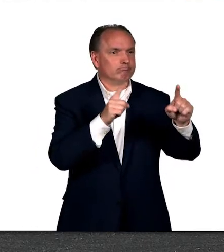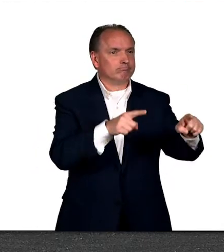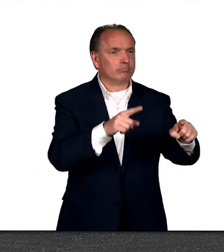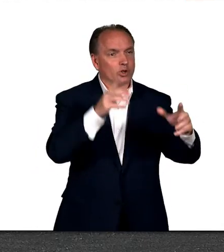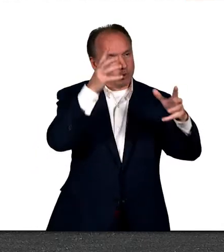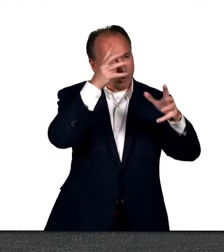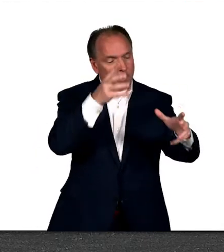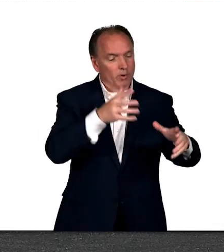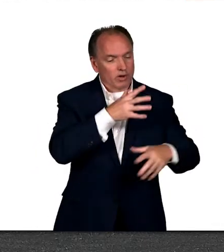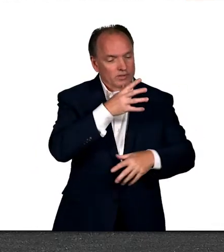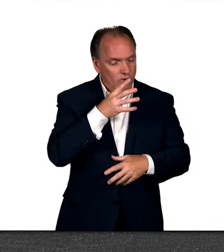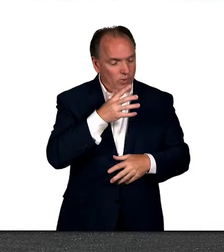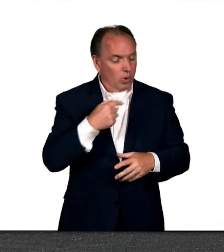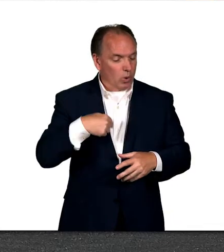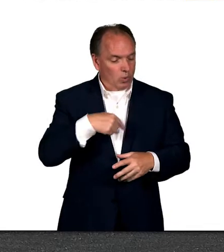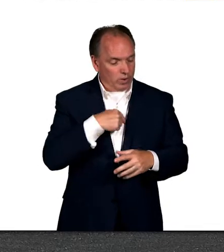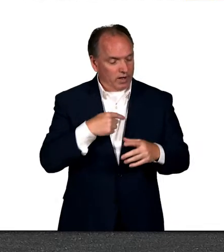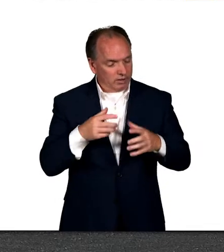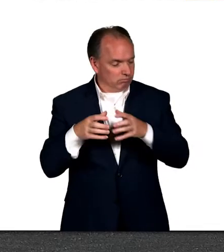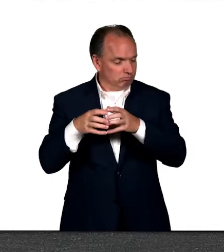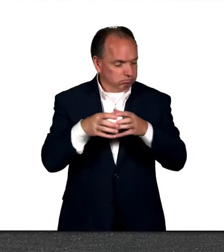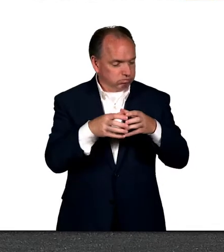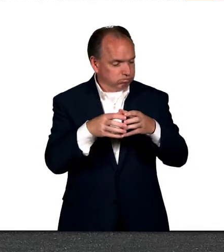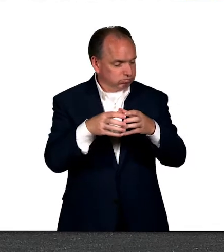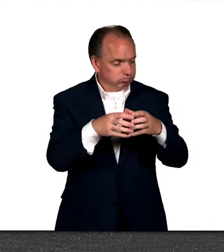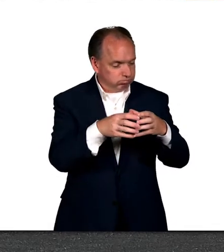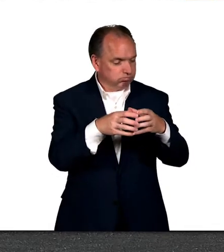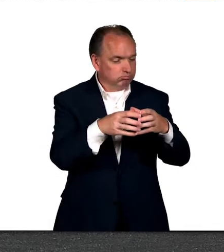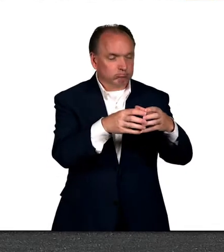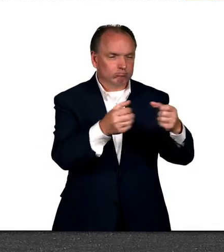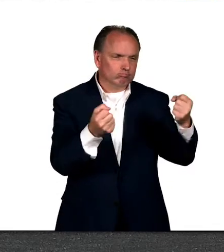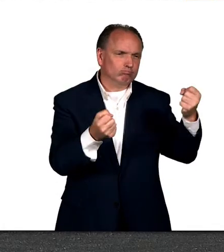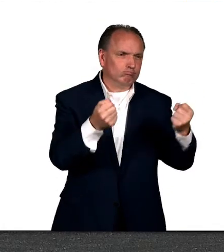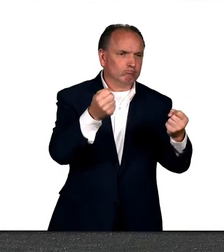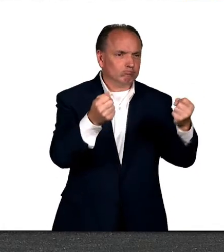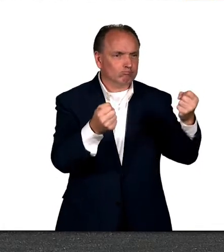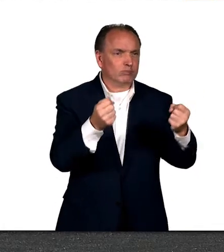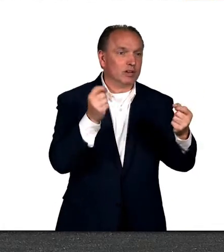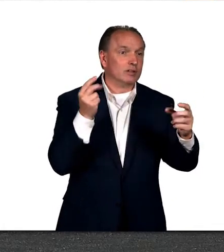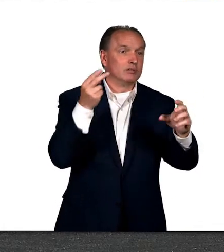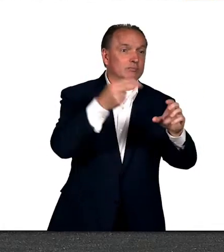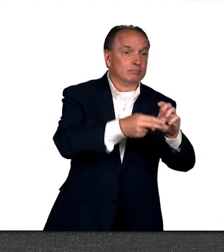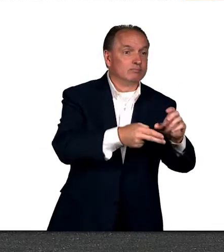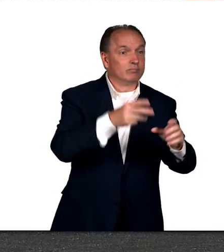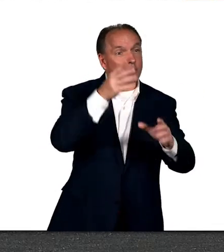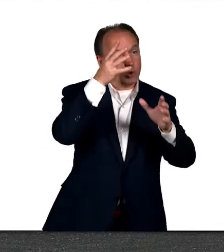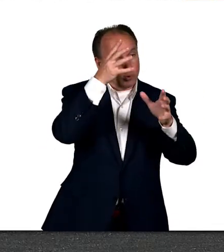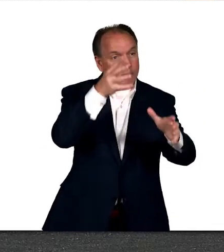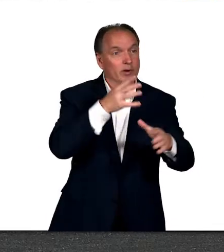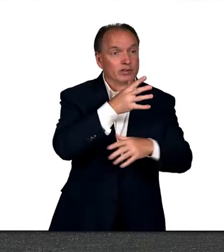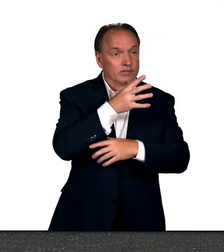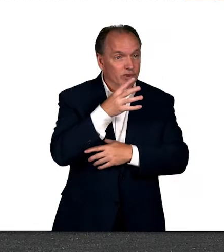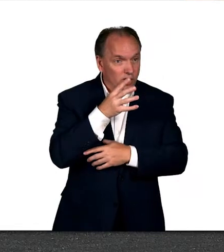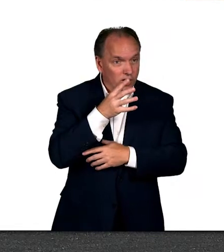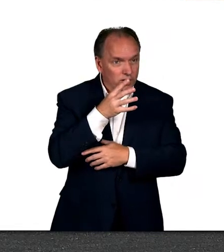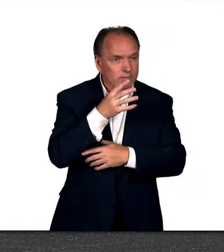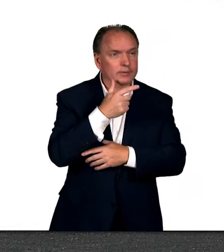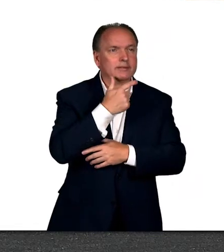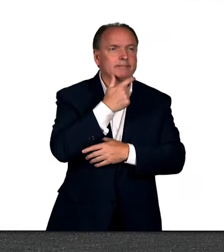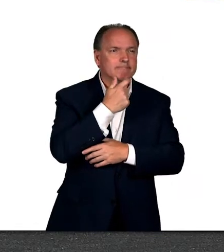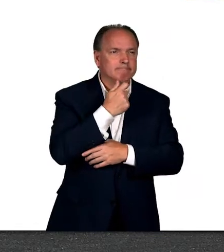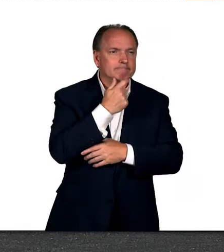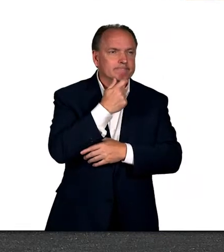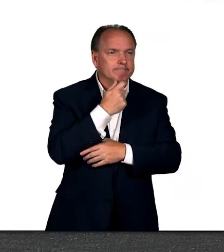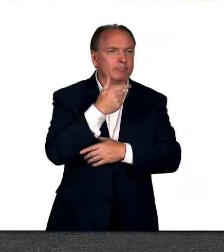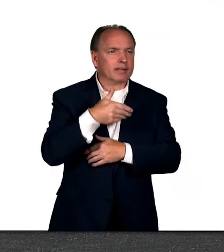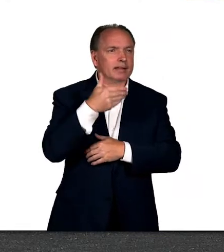to Grandpa's farm. We're on the way to Grandpa's farm. Let's do our